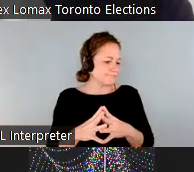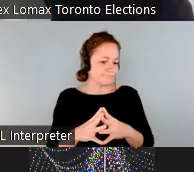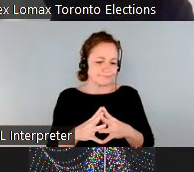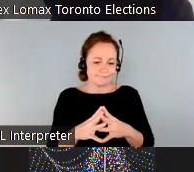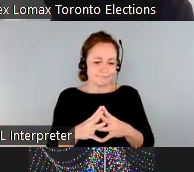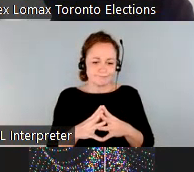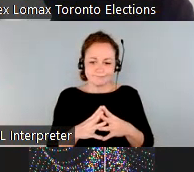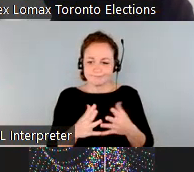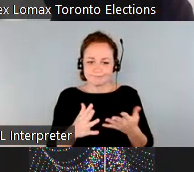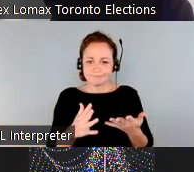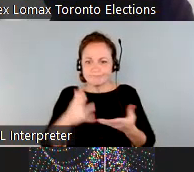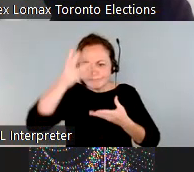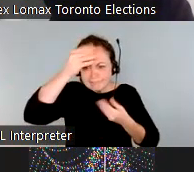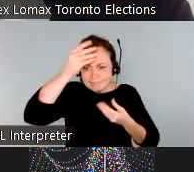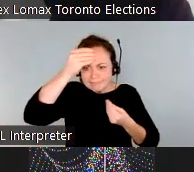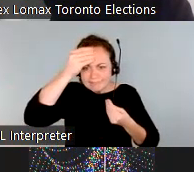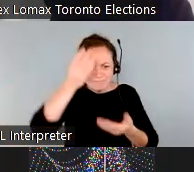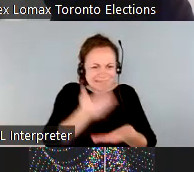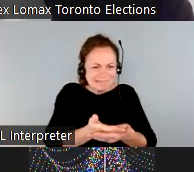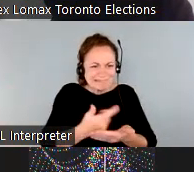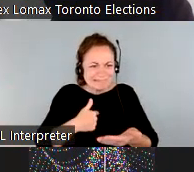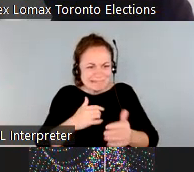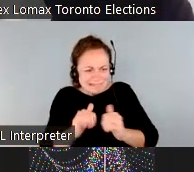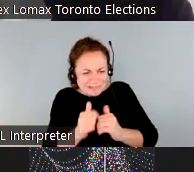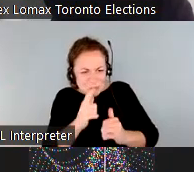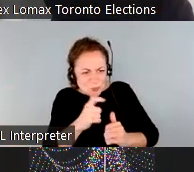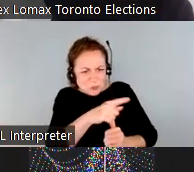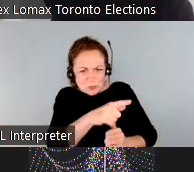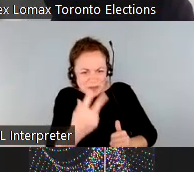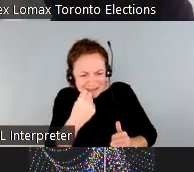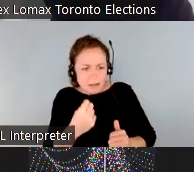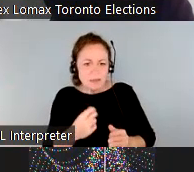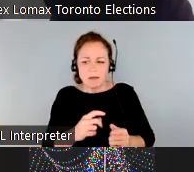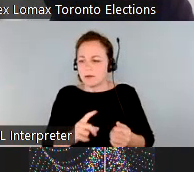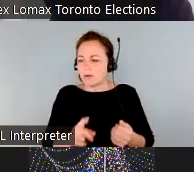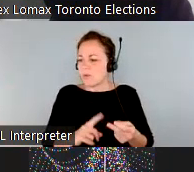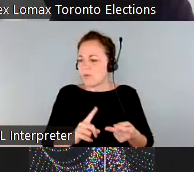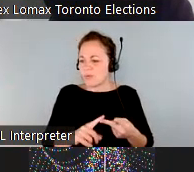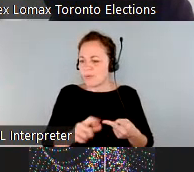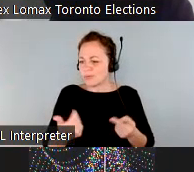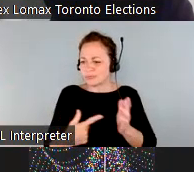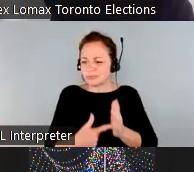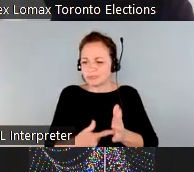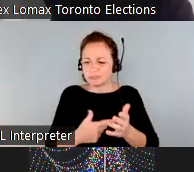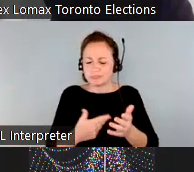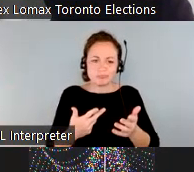can't get your information validated at a polling station, or you have trouble accessing it,